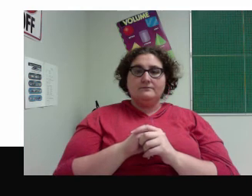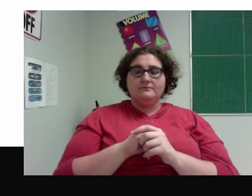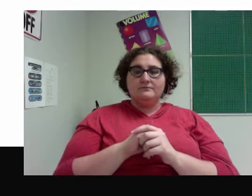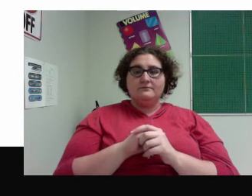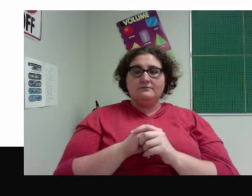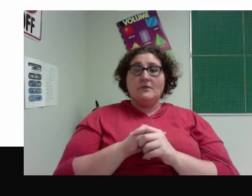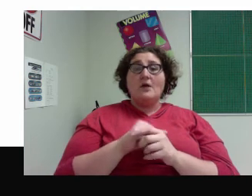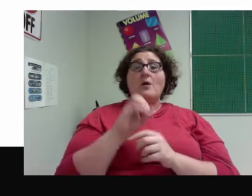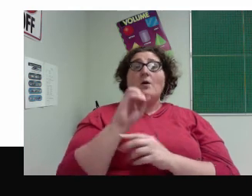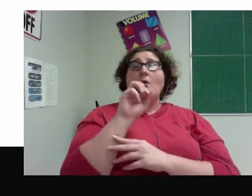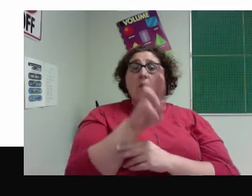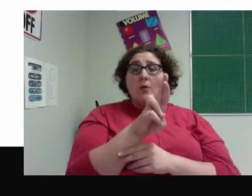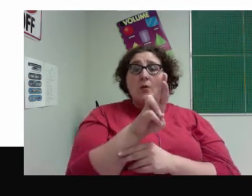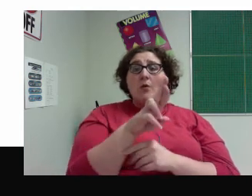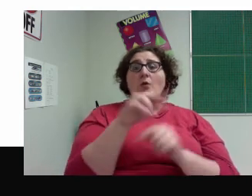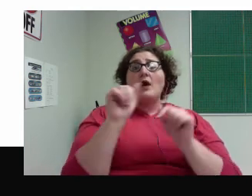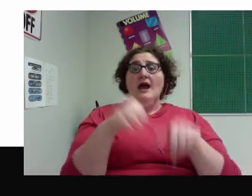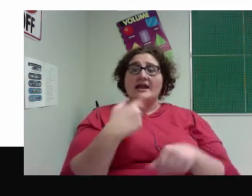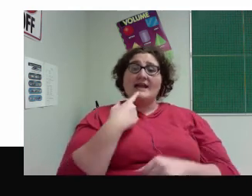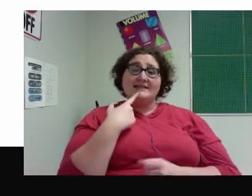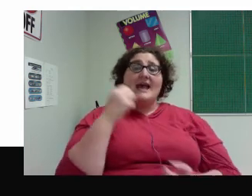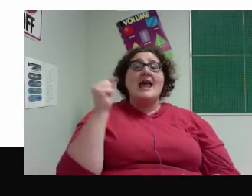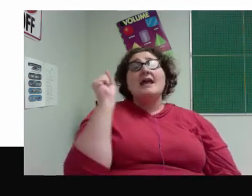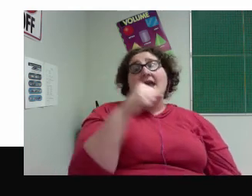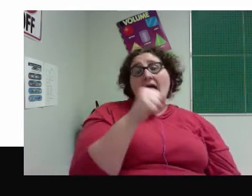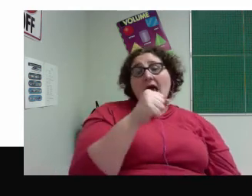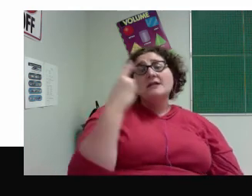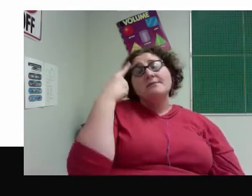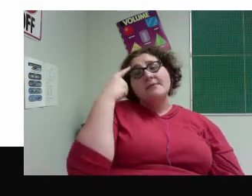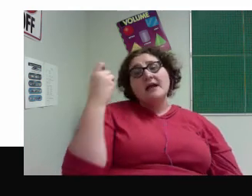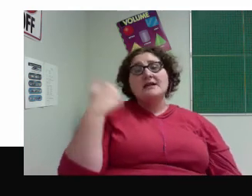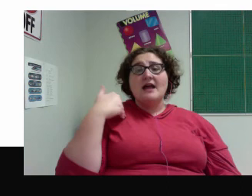Or I could say yes because I have a theorem.